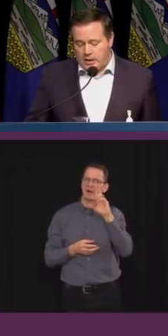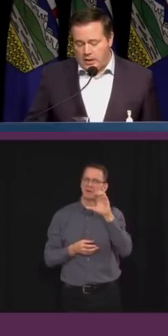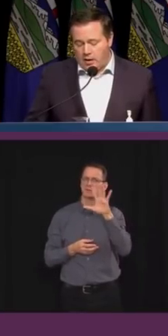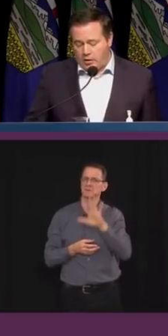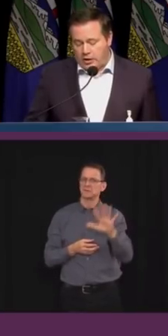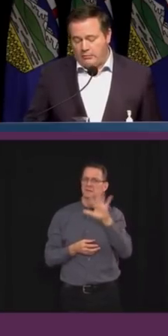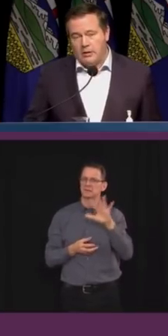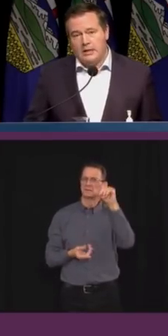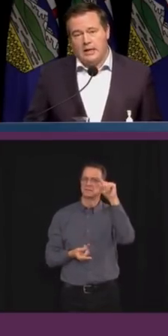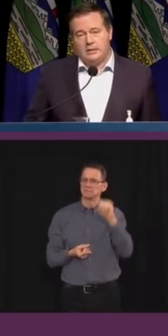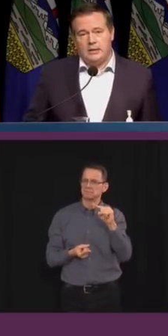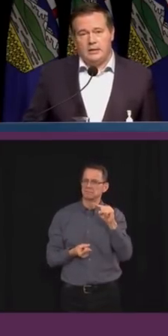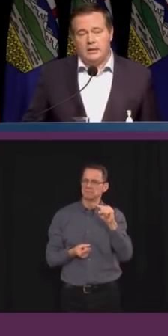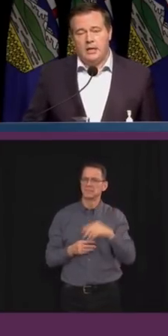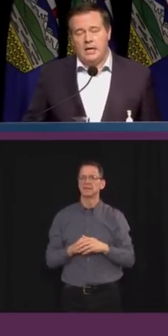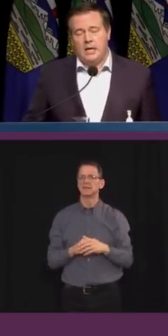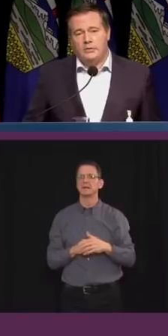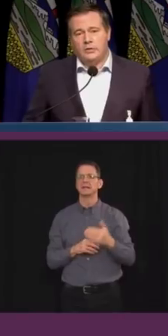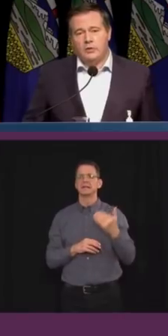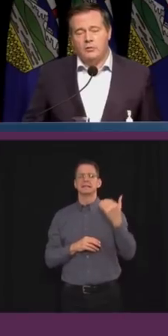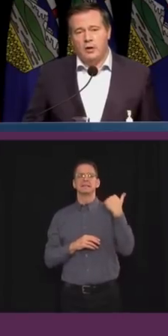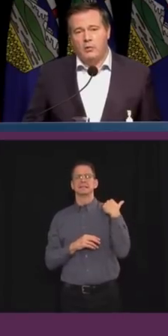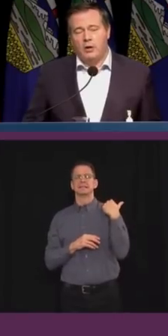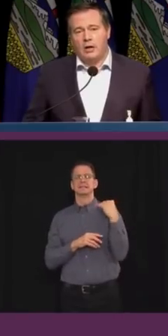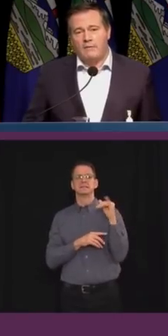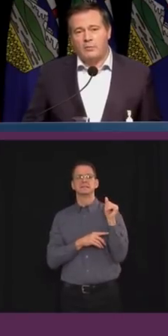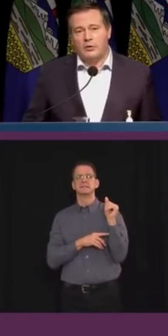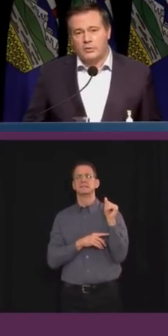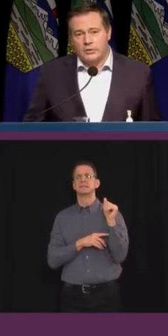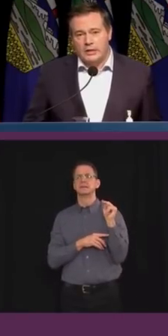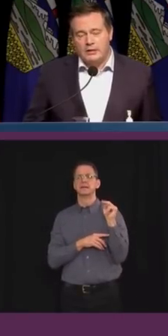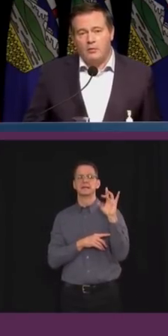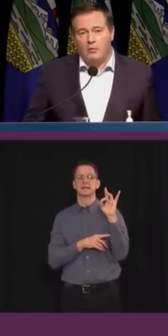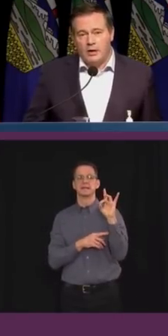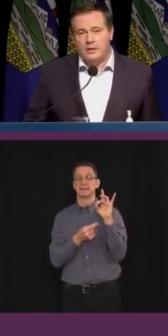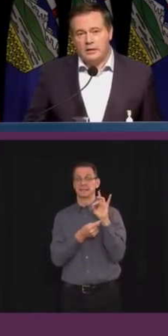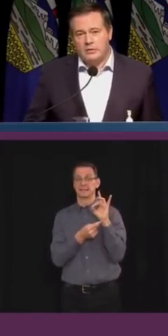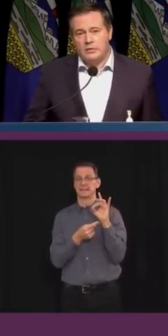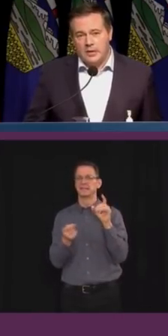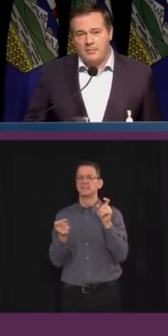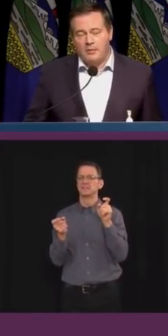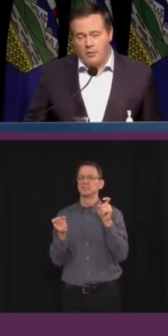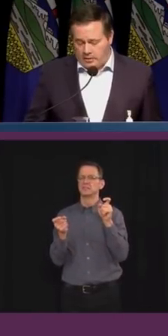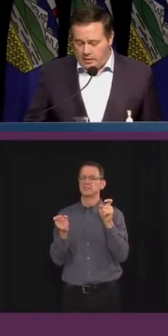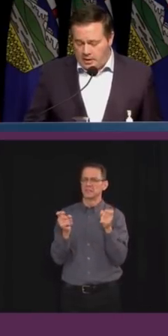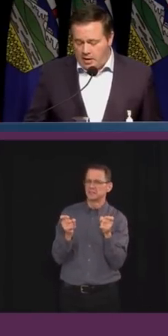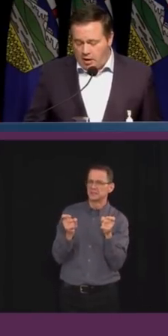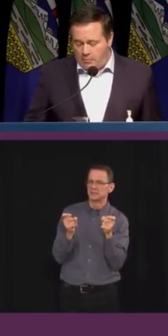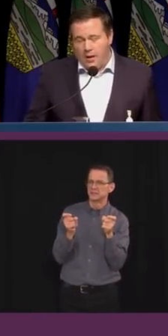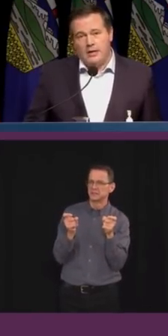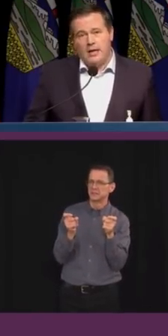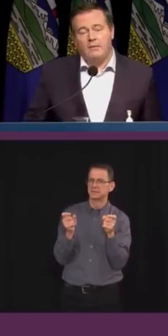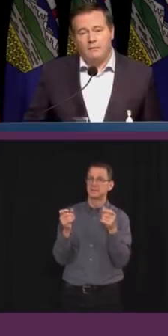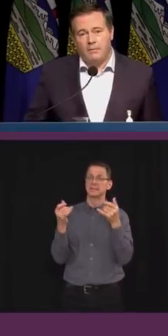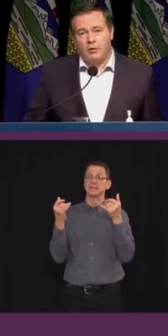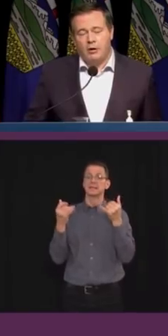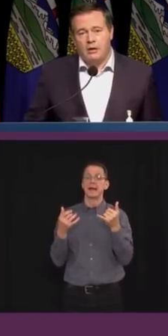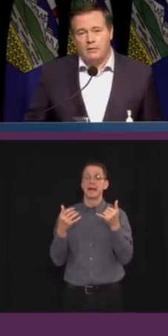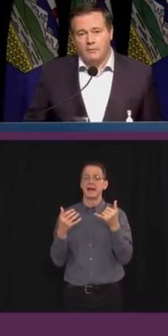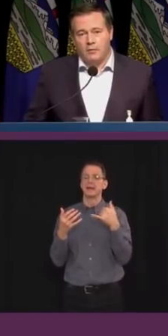was on January the 18th. And so we are comfortable to proceed with this step one on